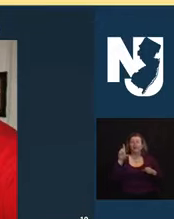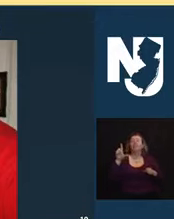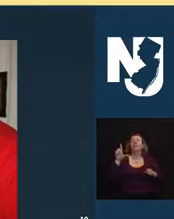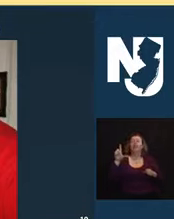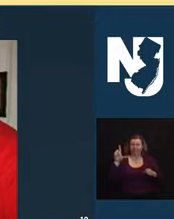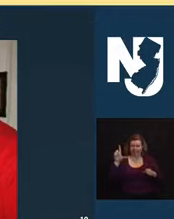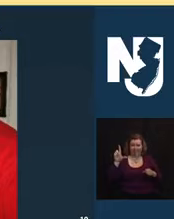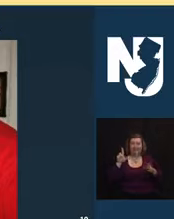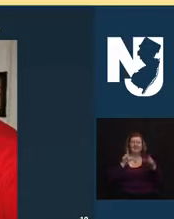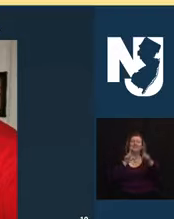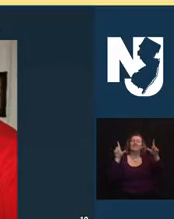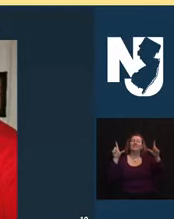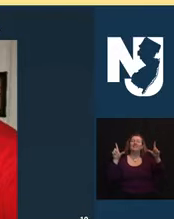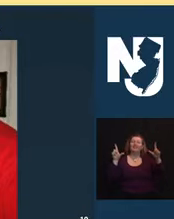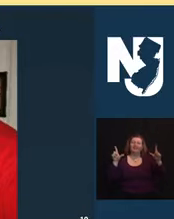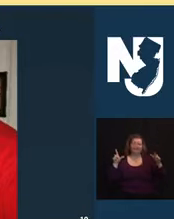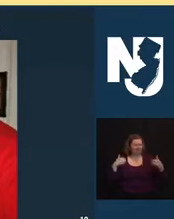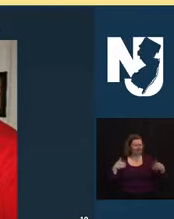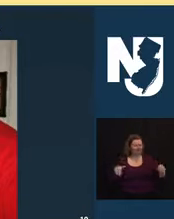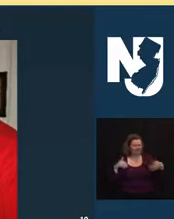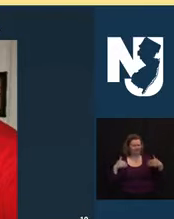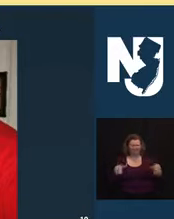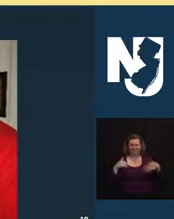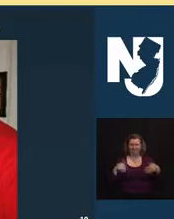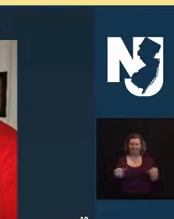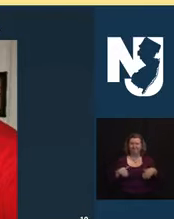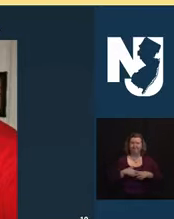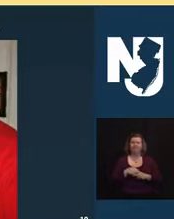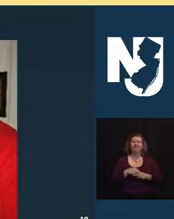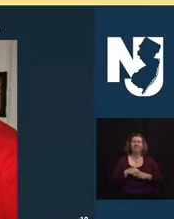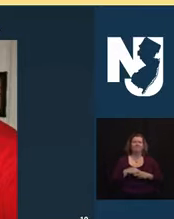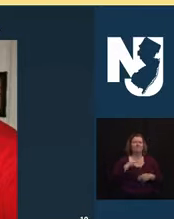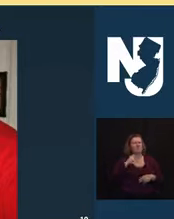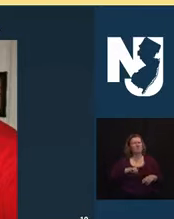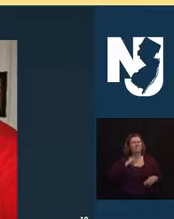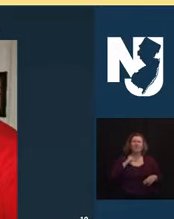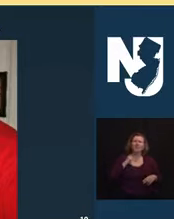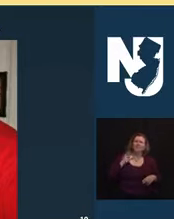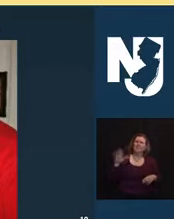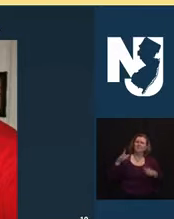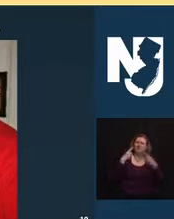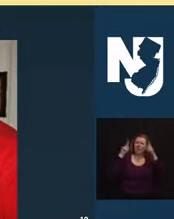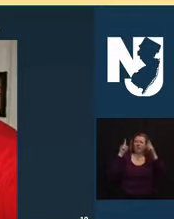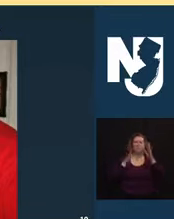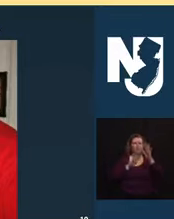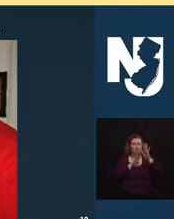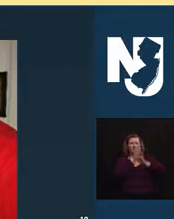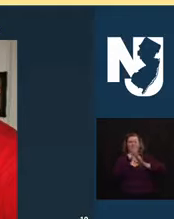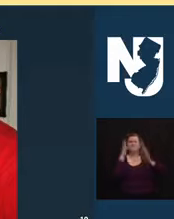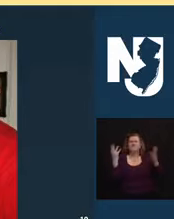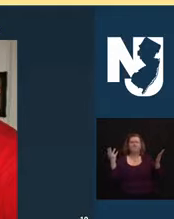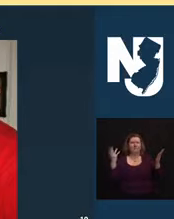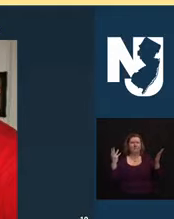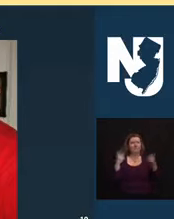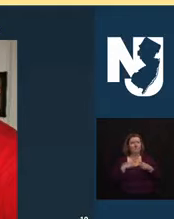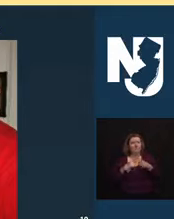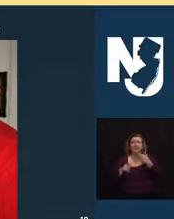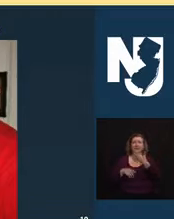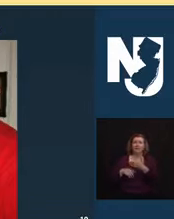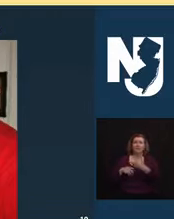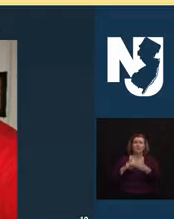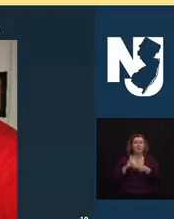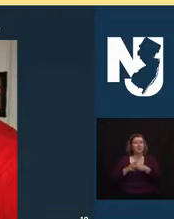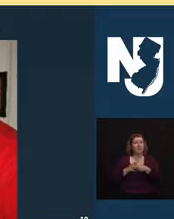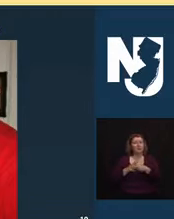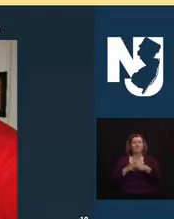for nearly 20 years. Hector was proud of what he accomplished given where he'd come from, but he would say his greatest accomplishments